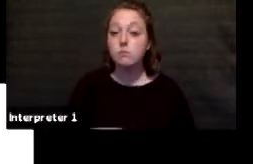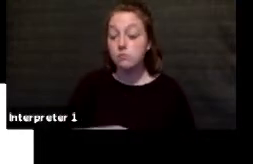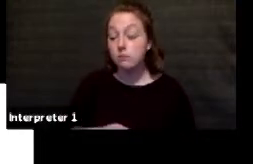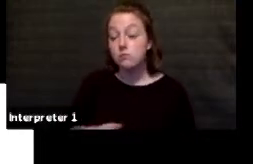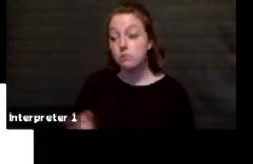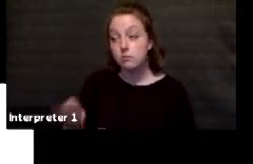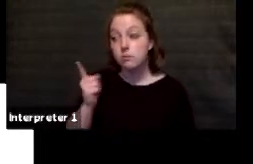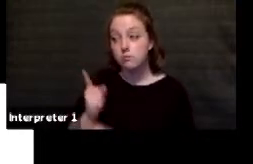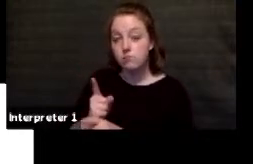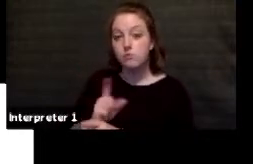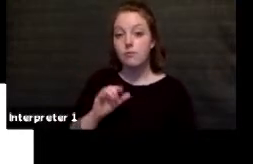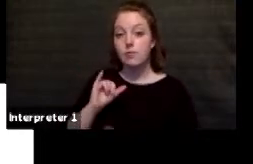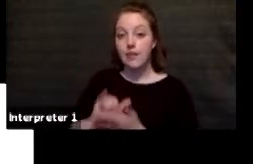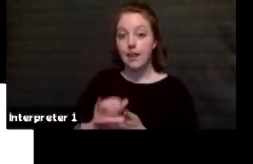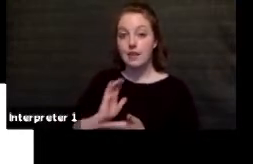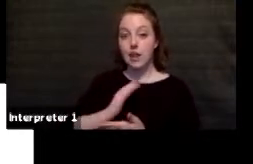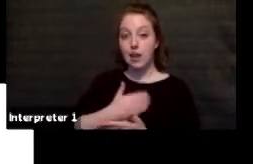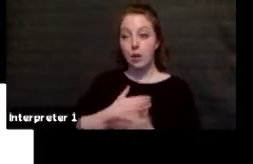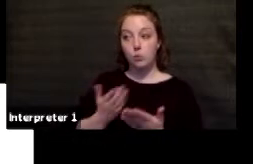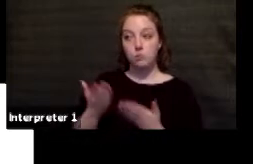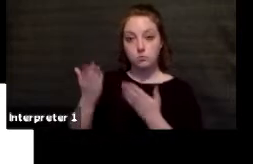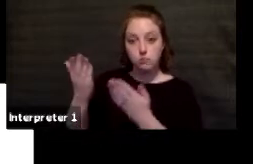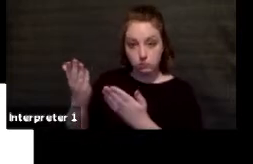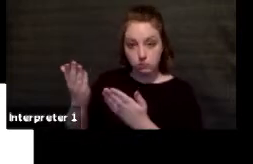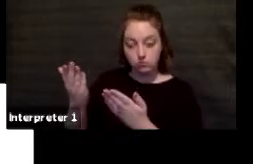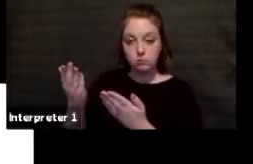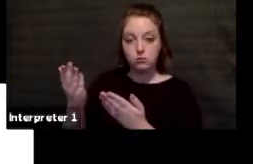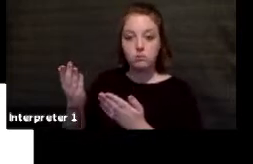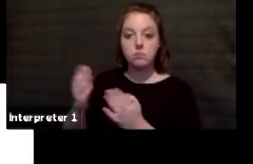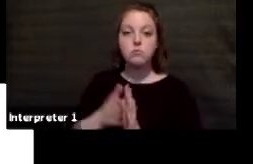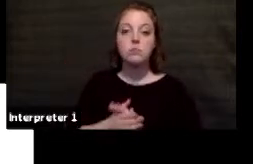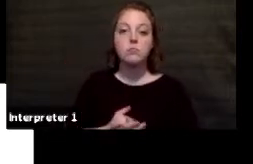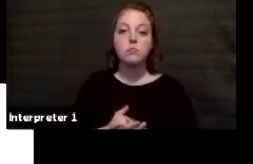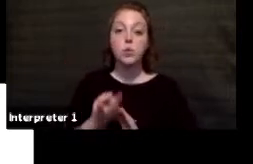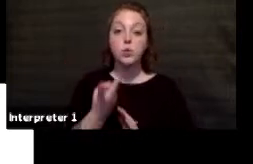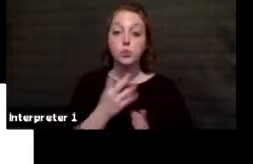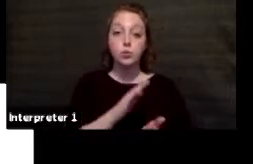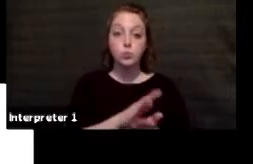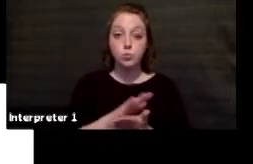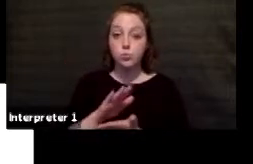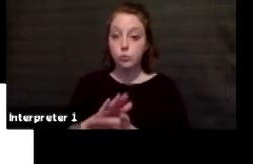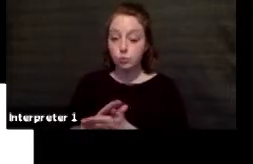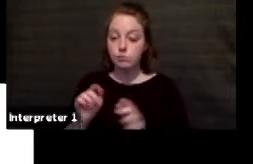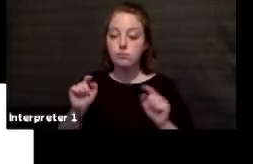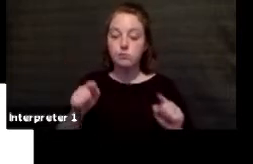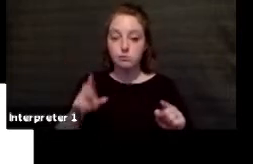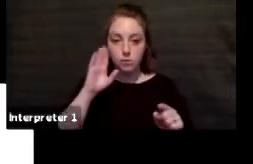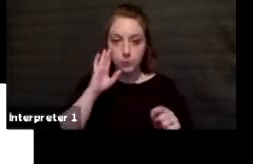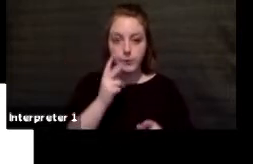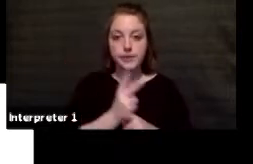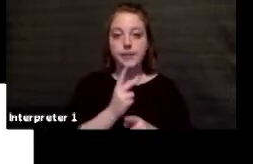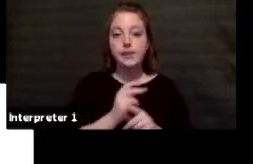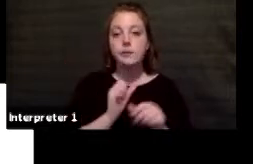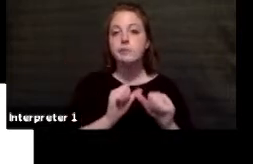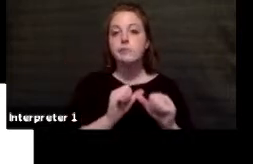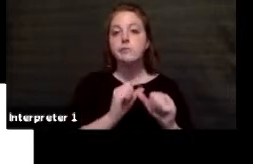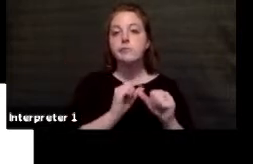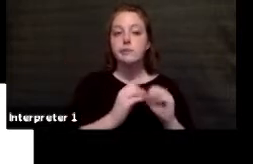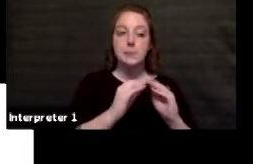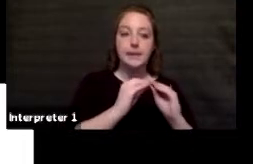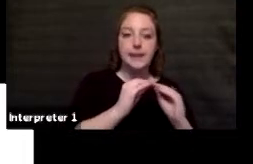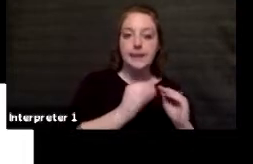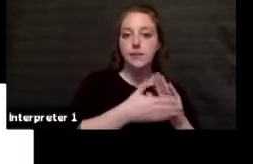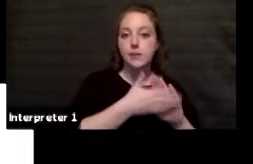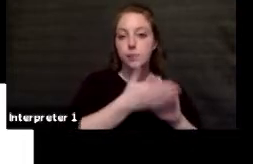that is what we're proposing is, is that two schools, uh, would address the ongoing maintenance and operation, uh, that are needed at the campuses.